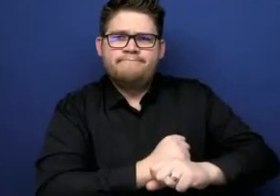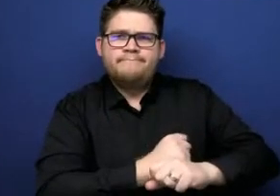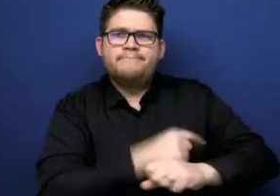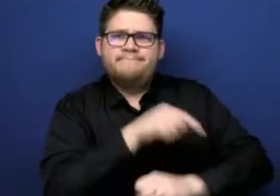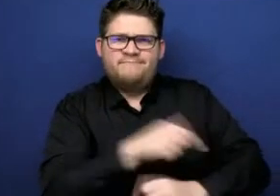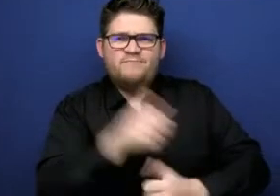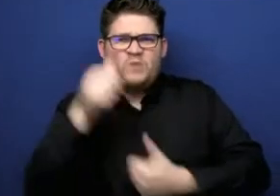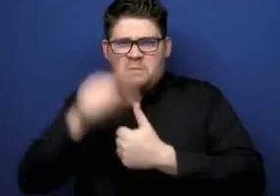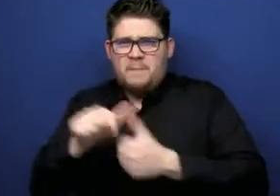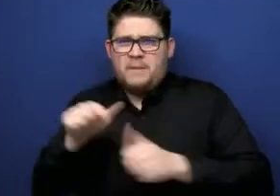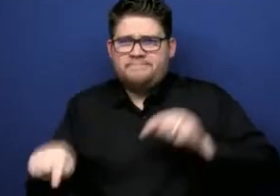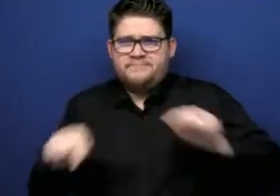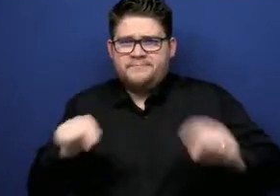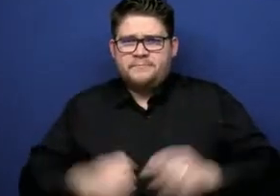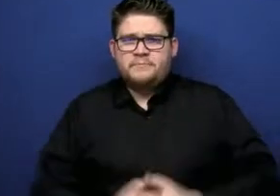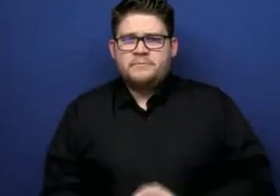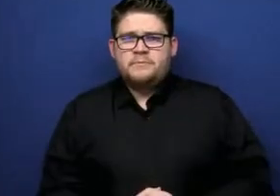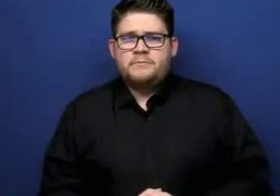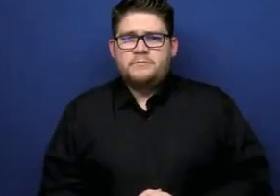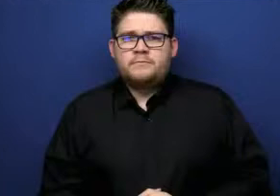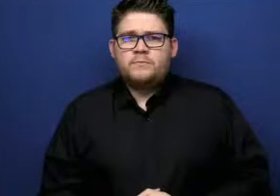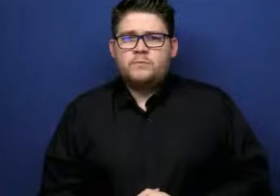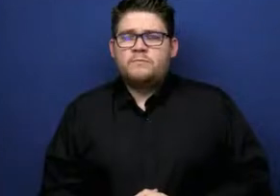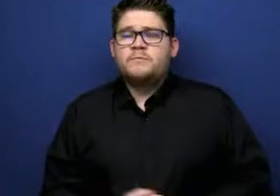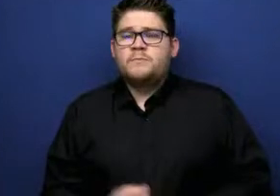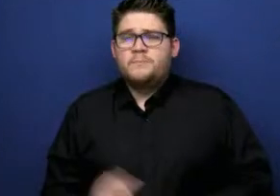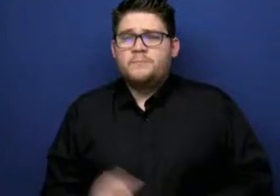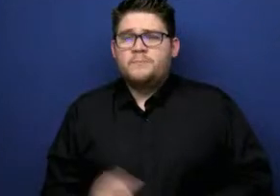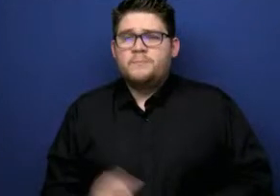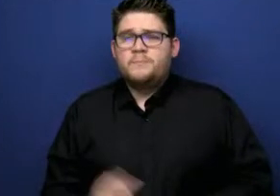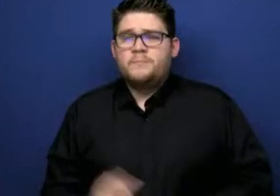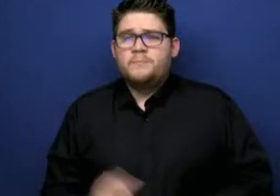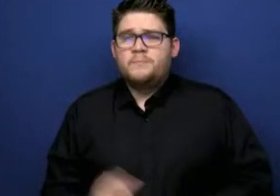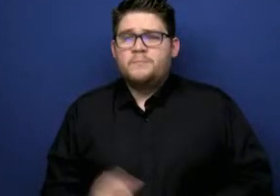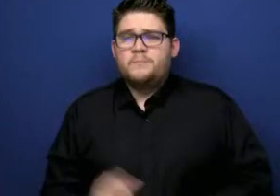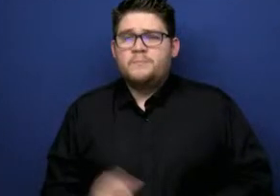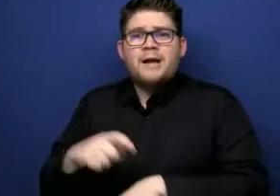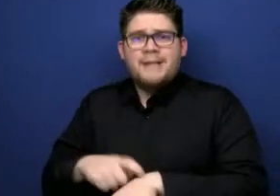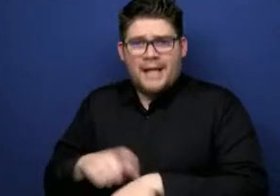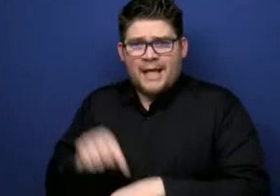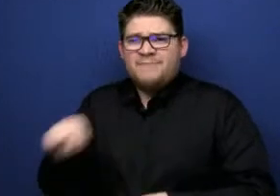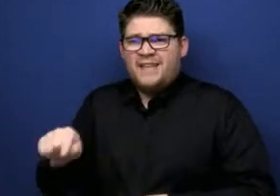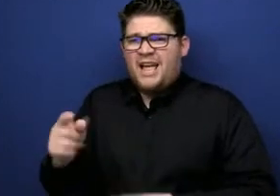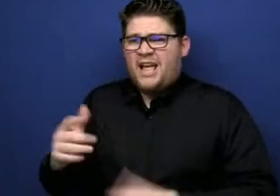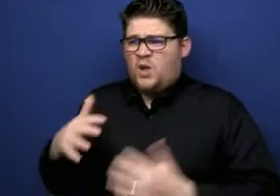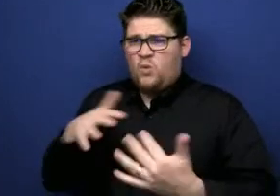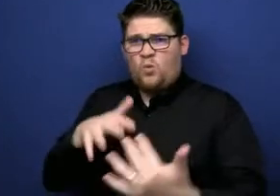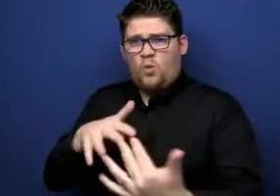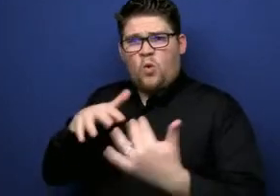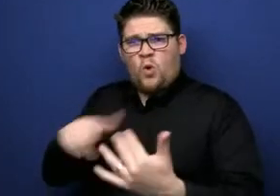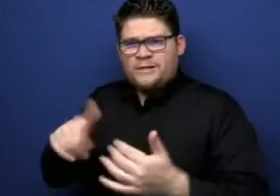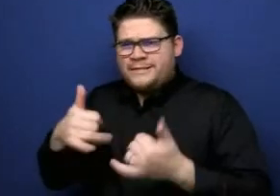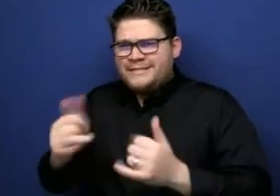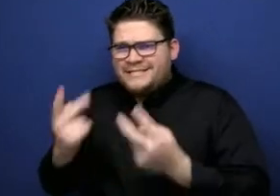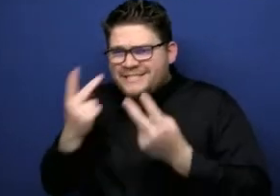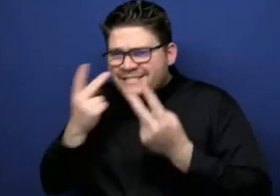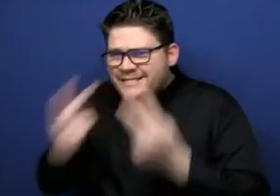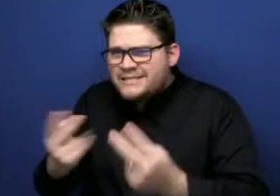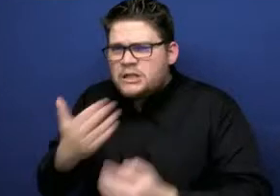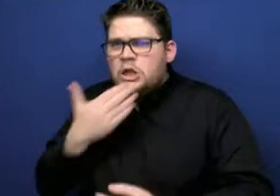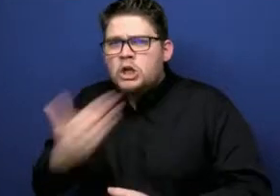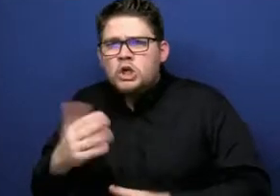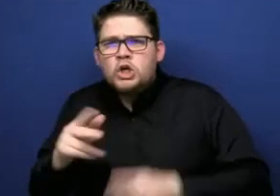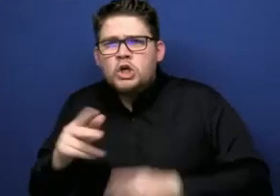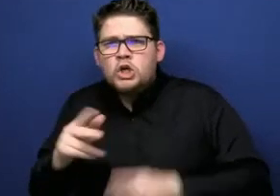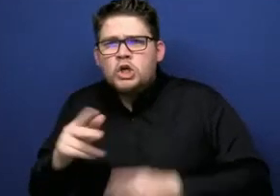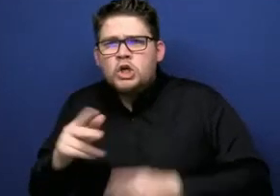during one period of humanity's darkest chapters, there is still good in the world. People who risked their lives to hide and save others